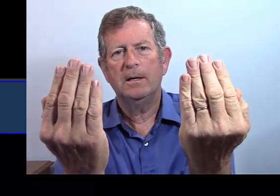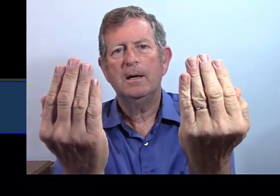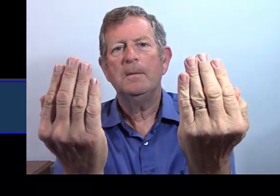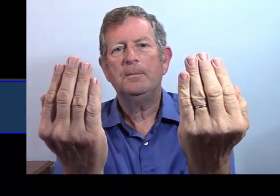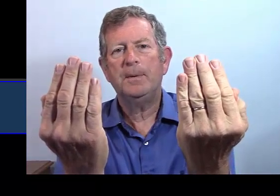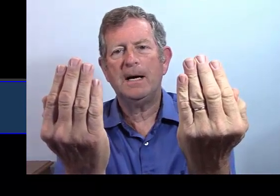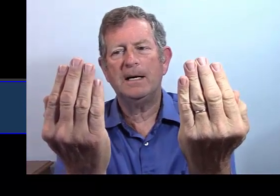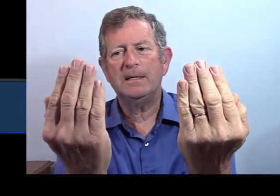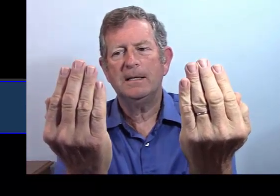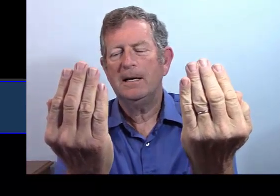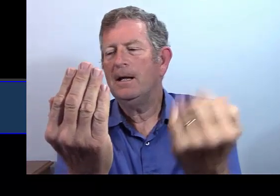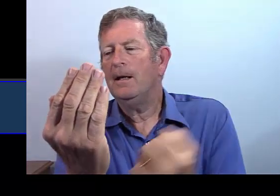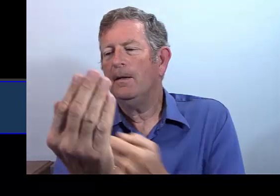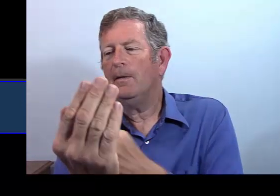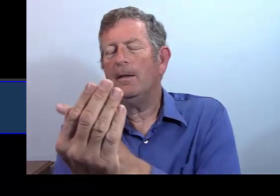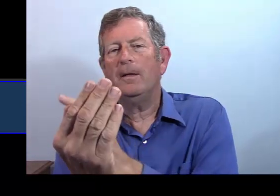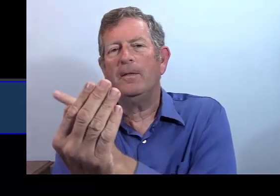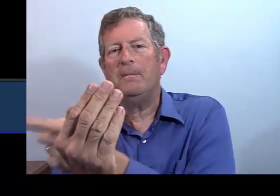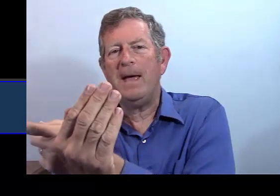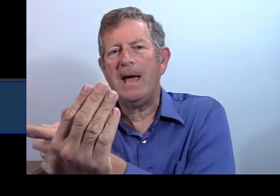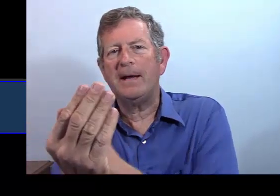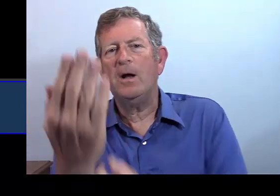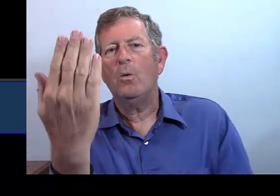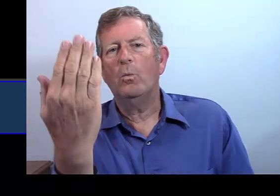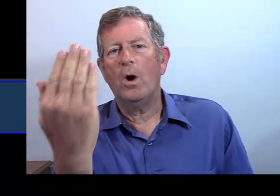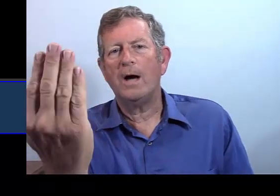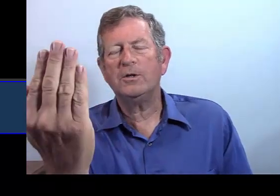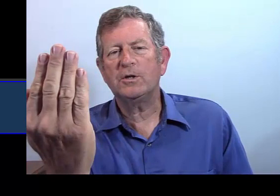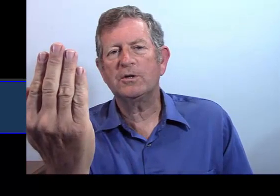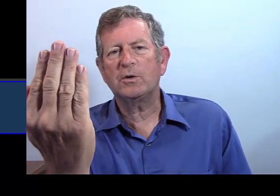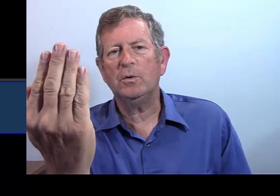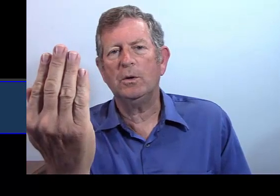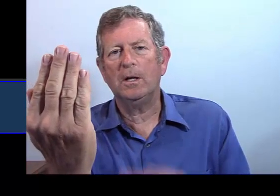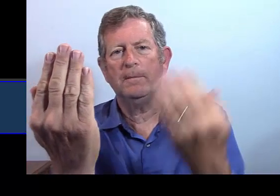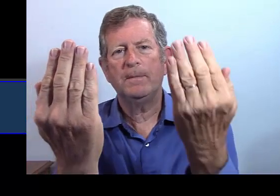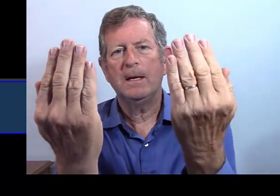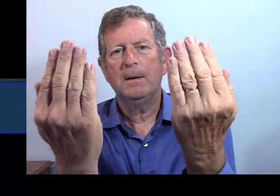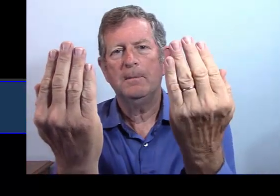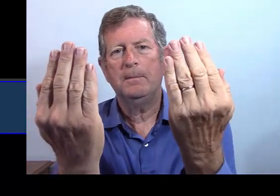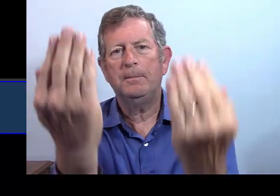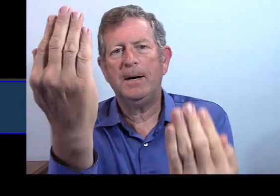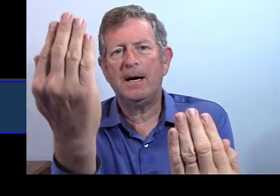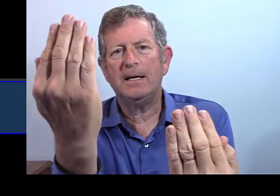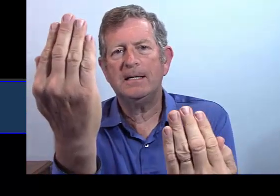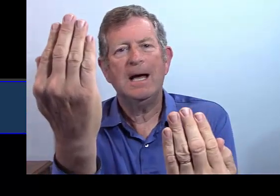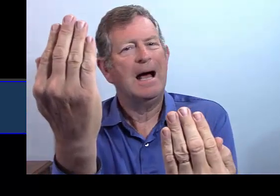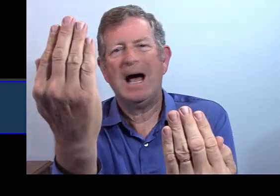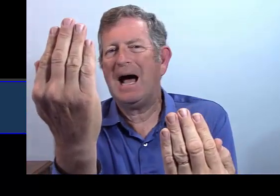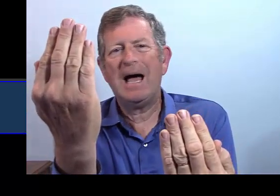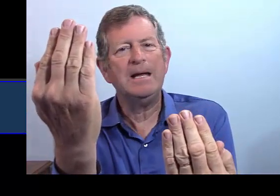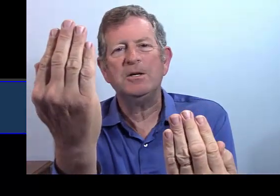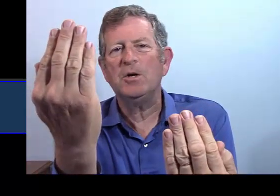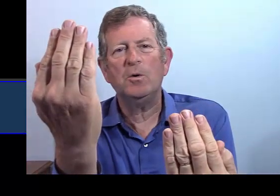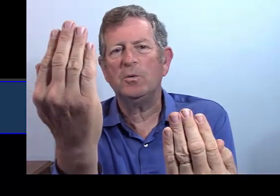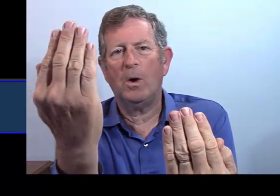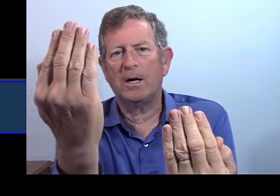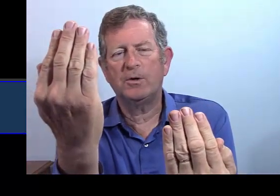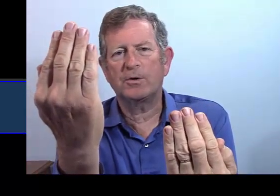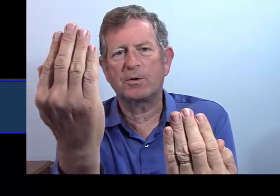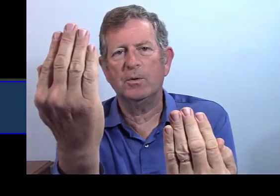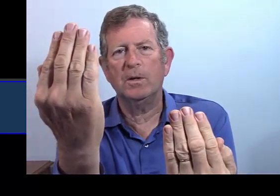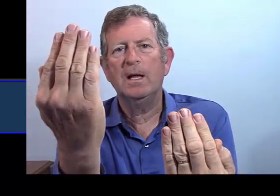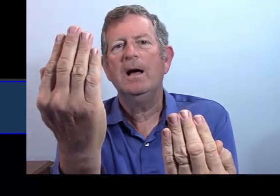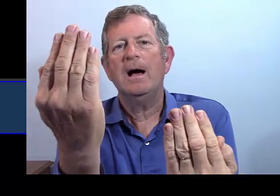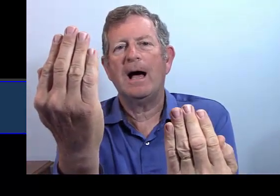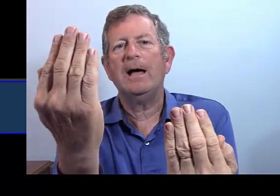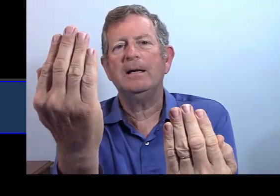too. But the man walks to school, but I don't walk